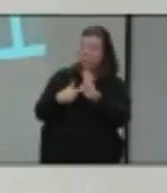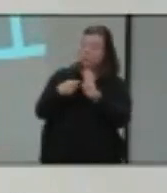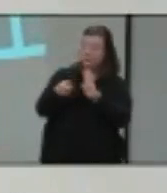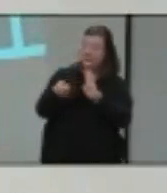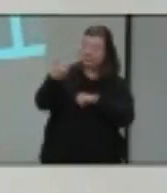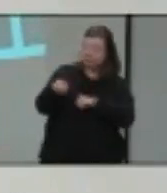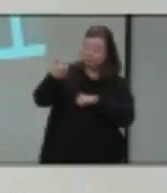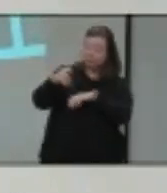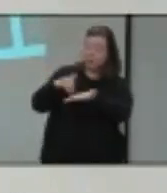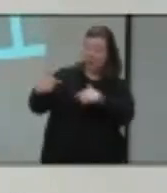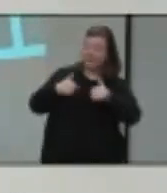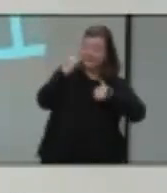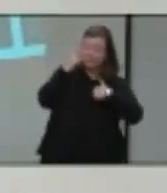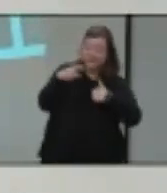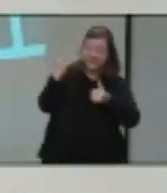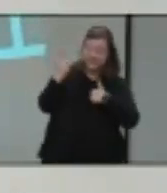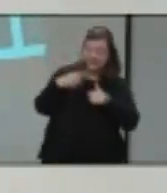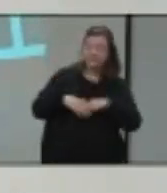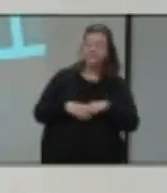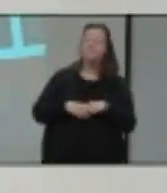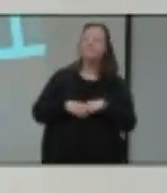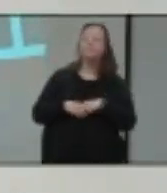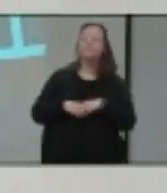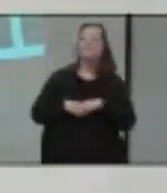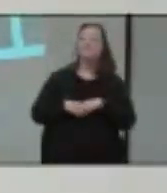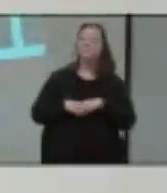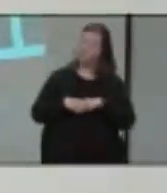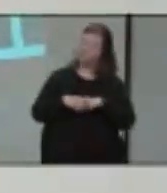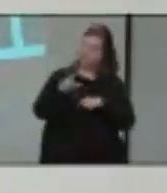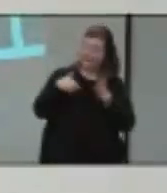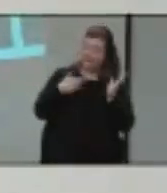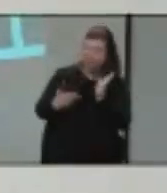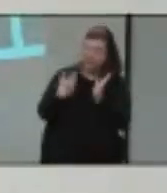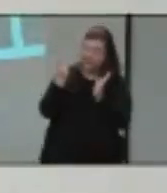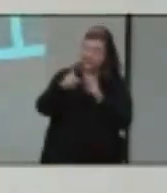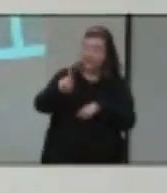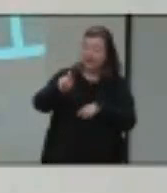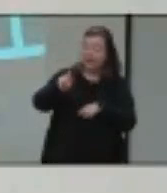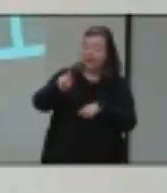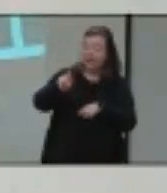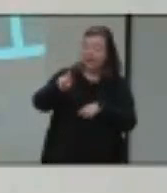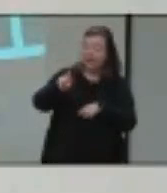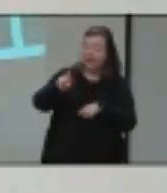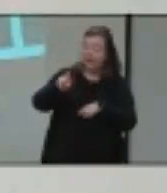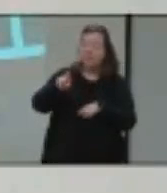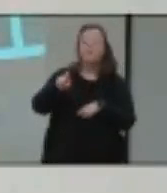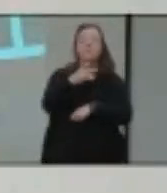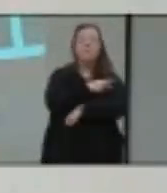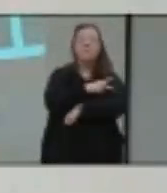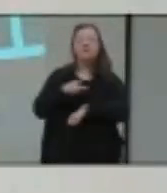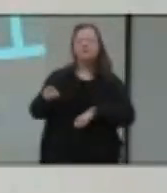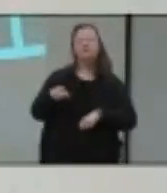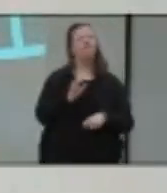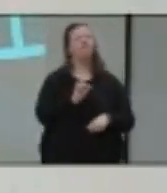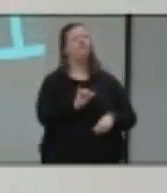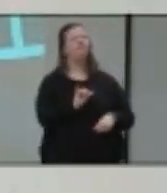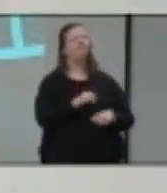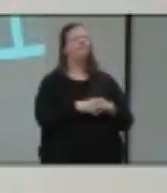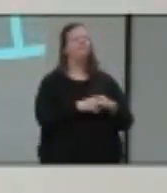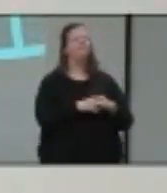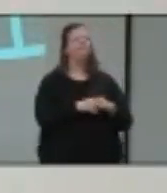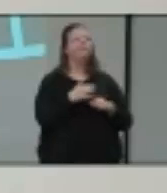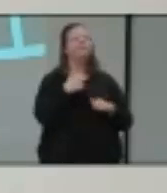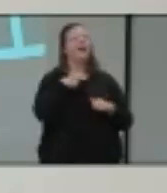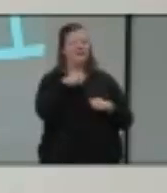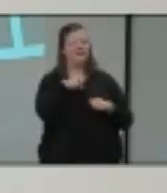needed anything while I was out of the room. Is there anything I can get you right now? I asked. He paused and then replied, I